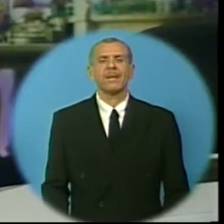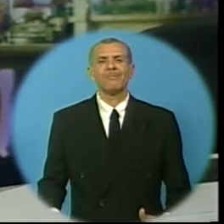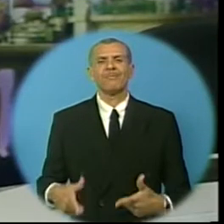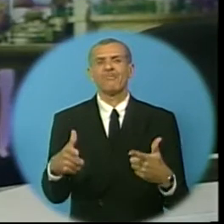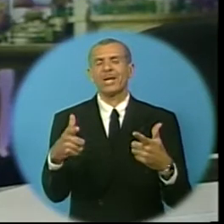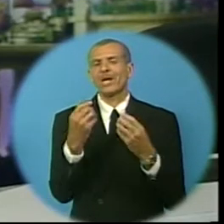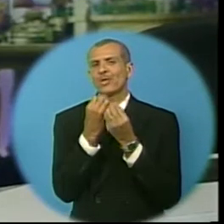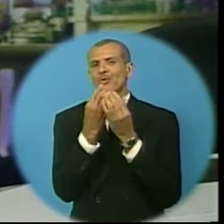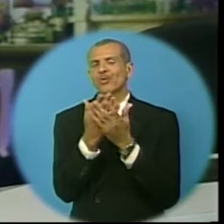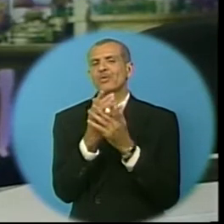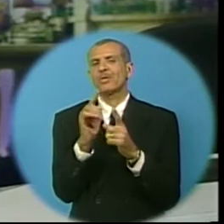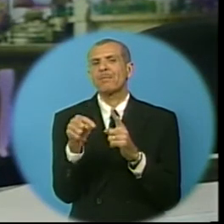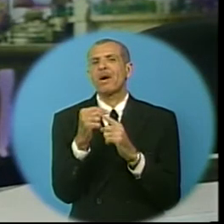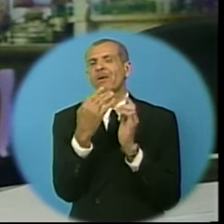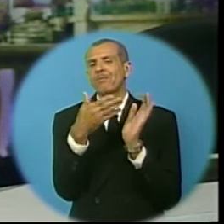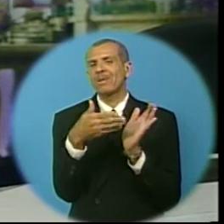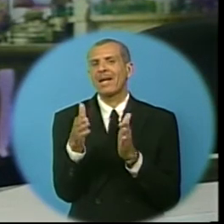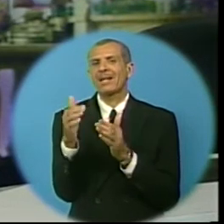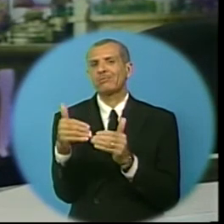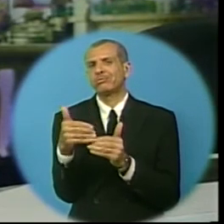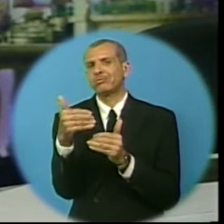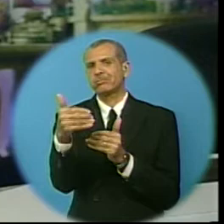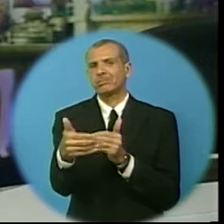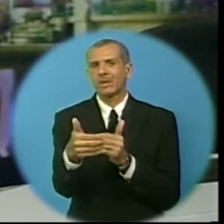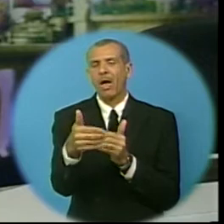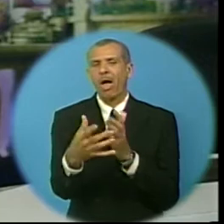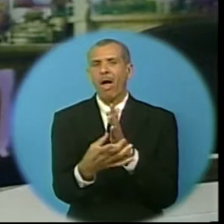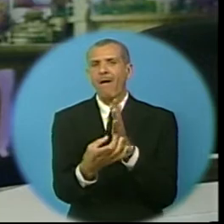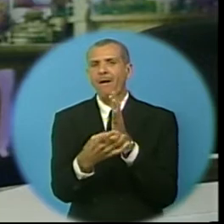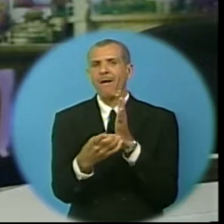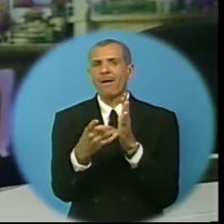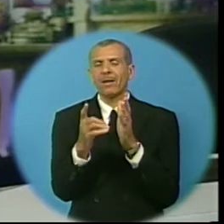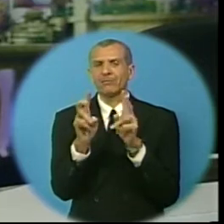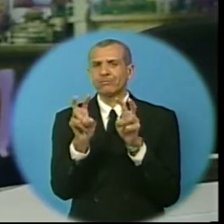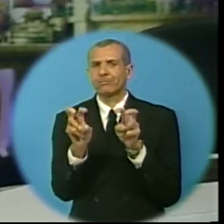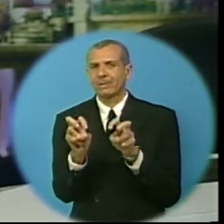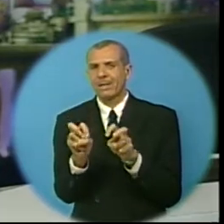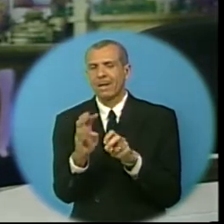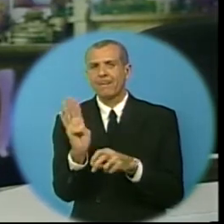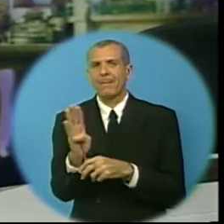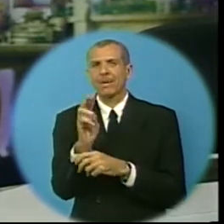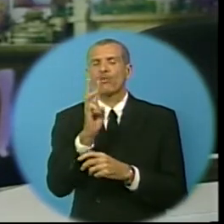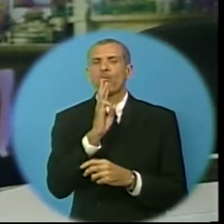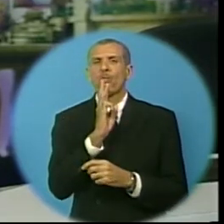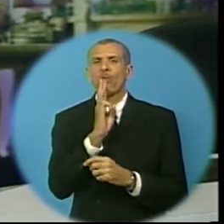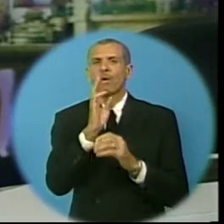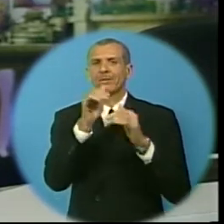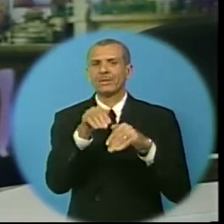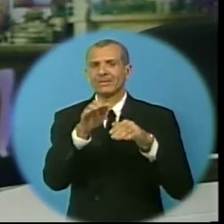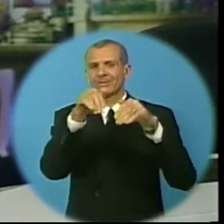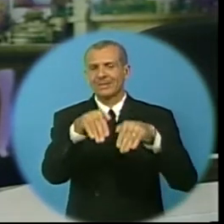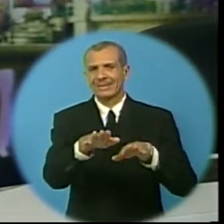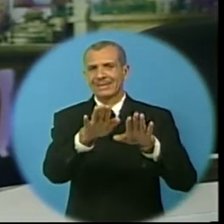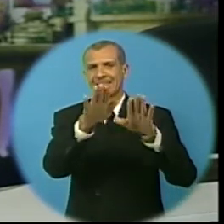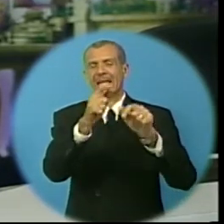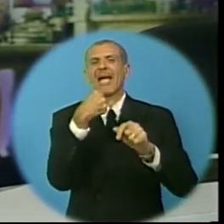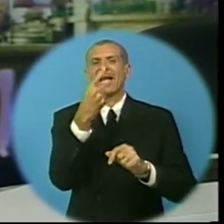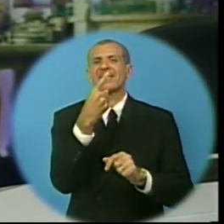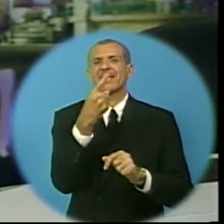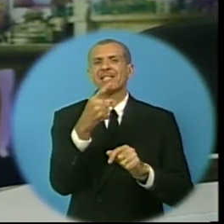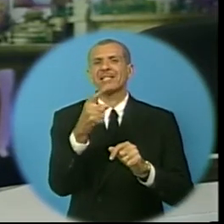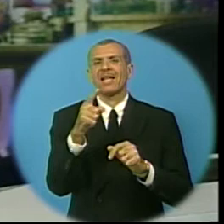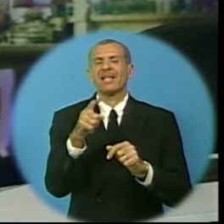There is big news about plans to advance oil exploration in Barbados waters. It's been revealed that the island is